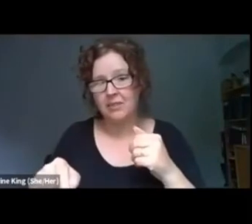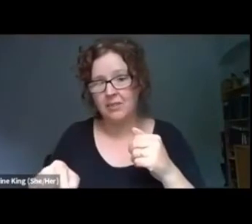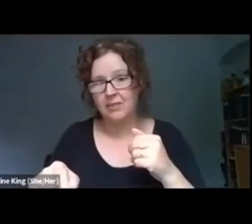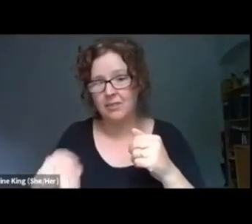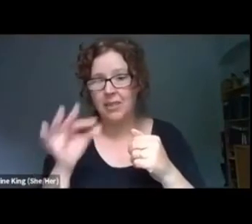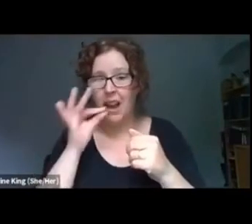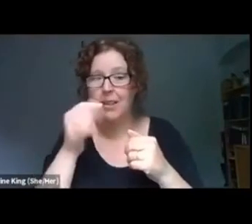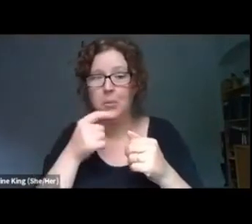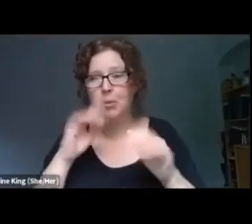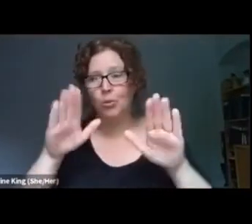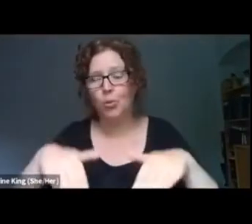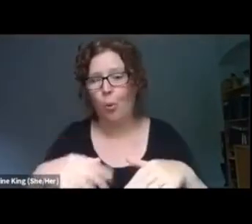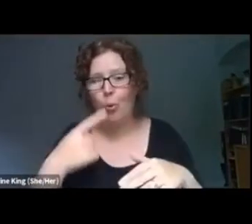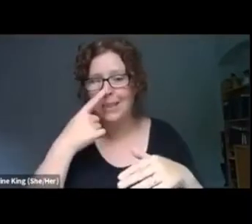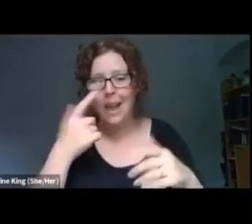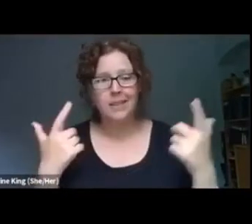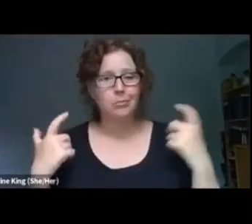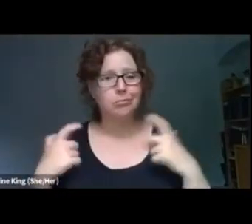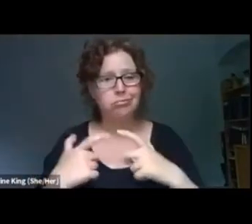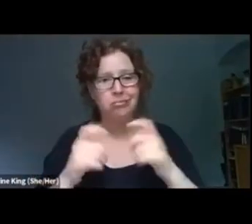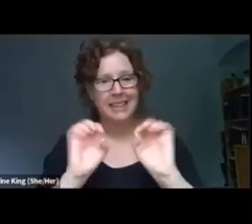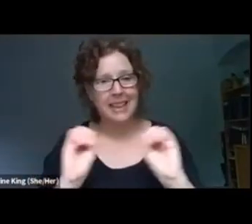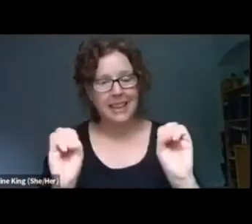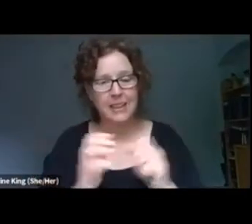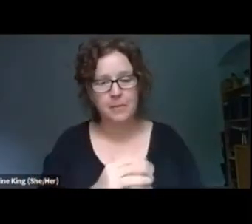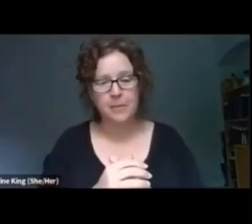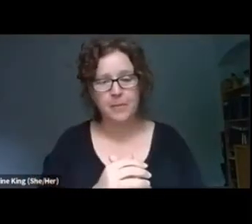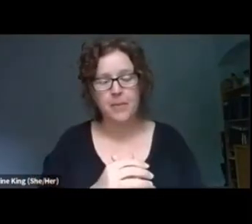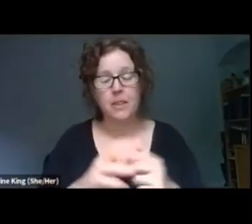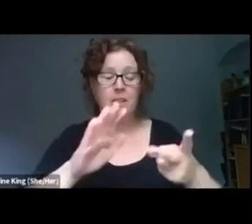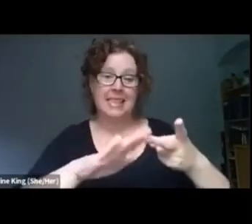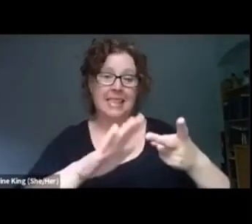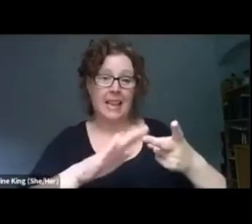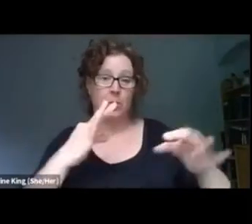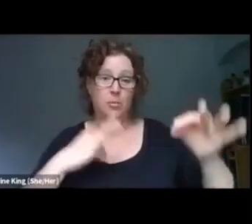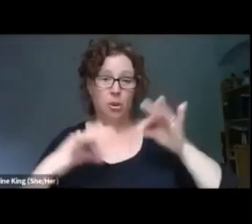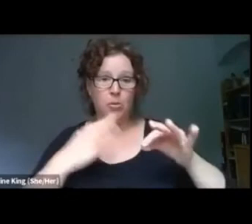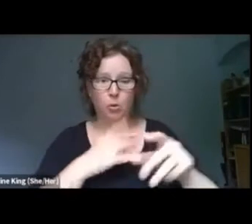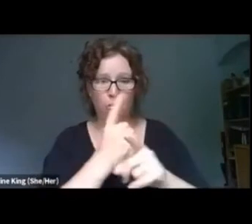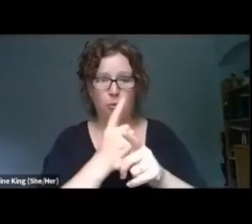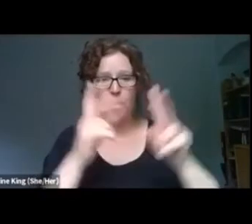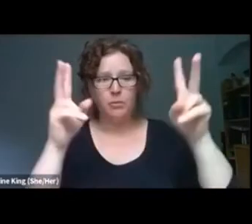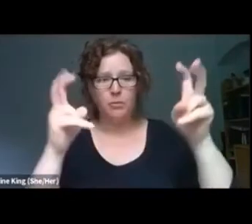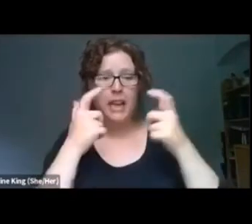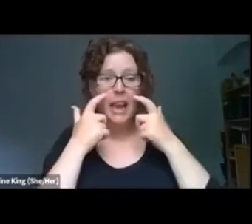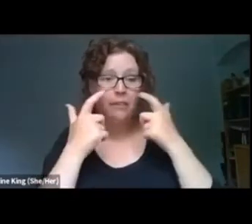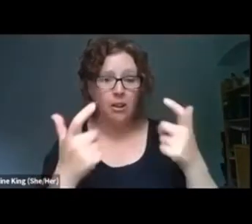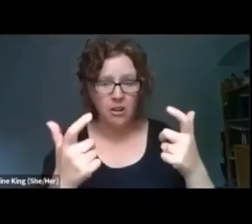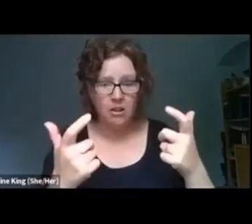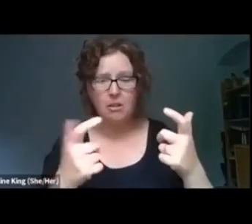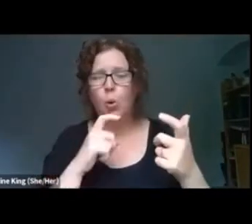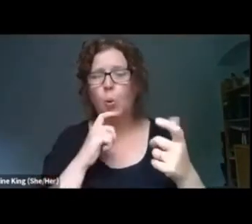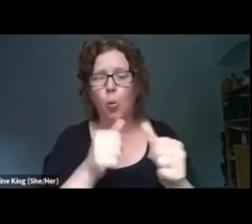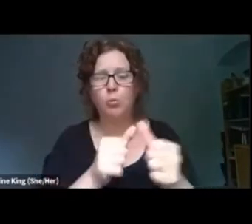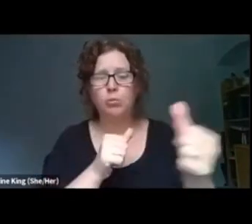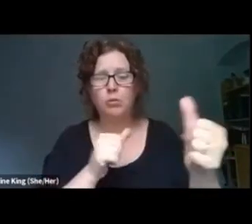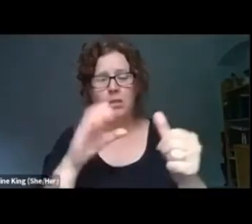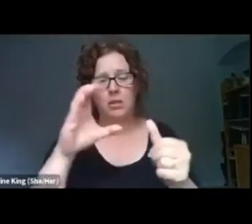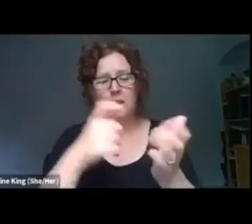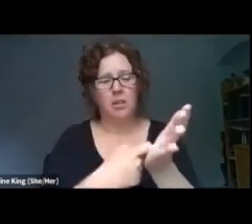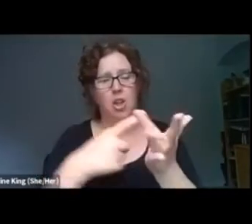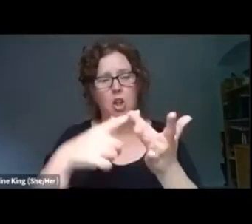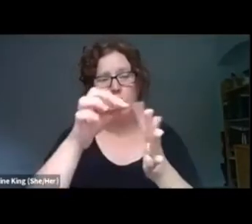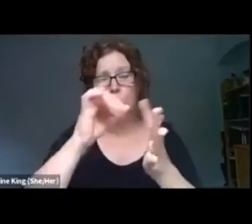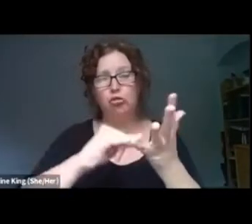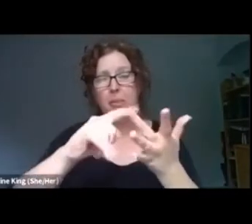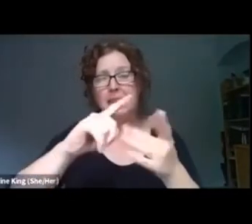So the second performance I'll talk about, Careful by Cripsy, I was involved with, but I'm supplementing my memory